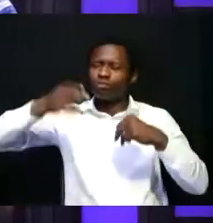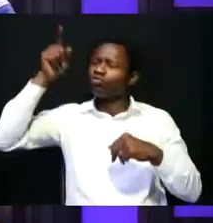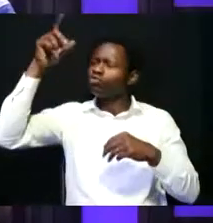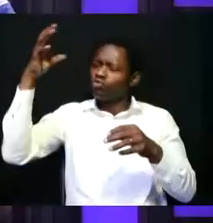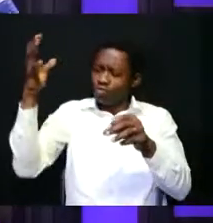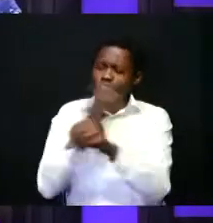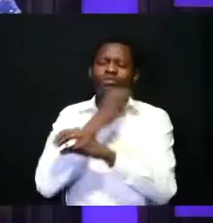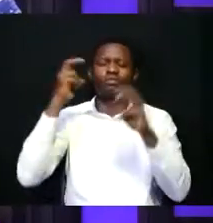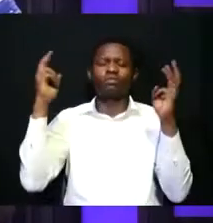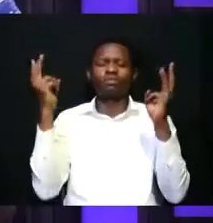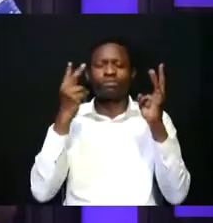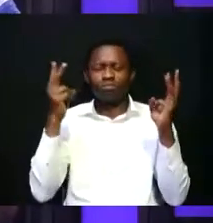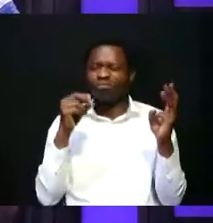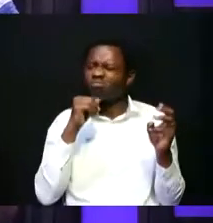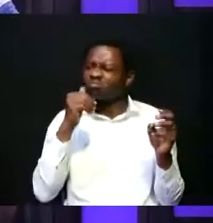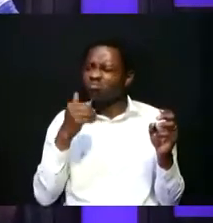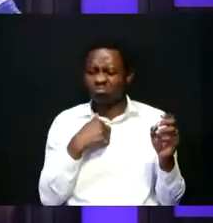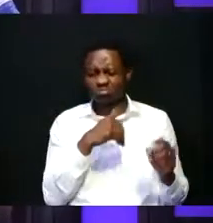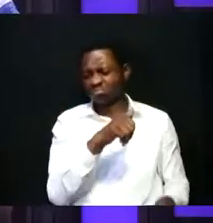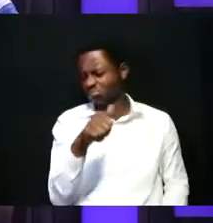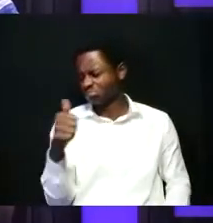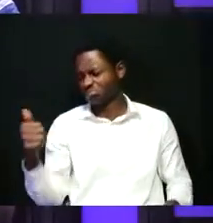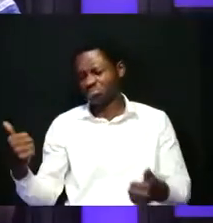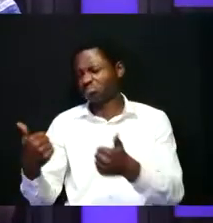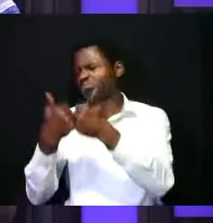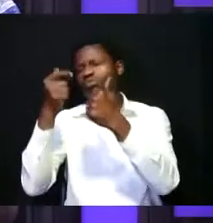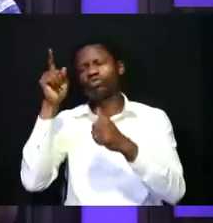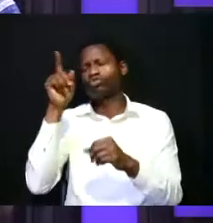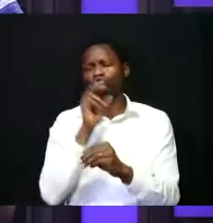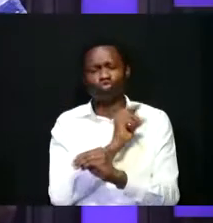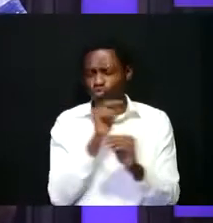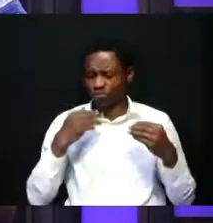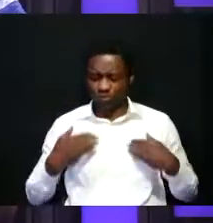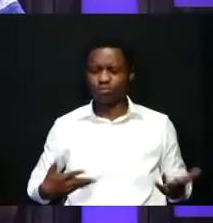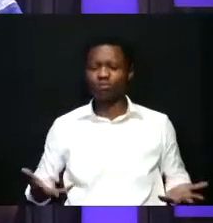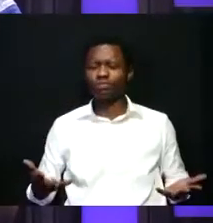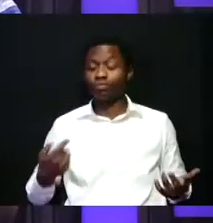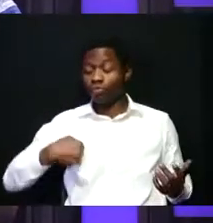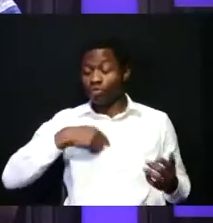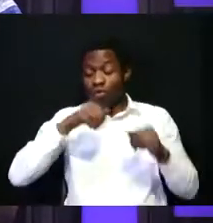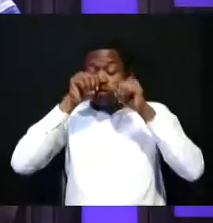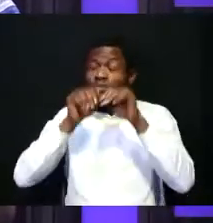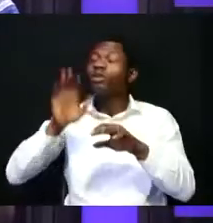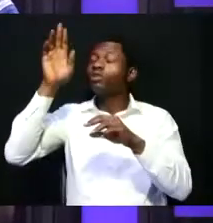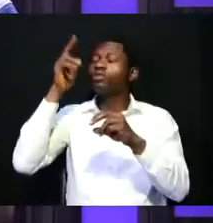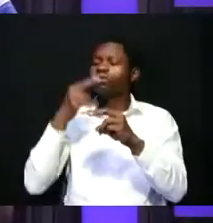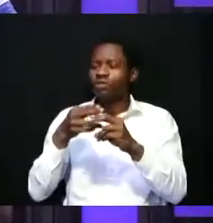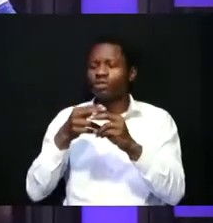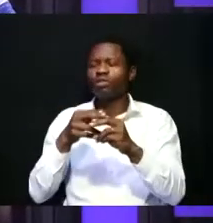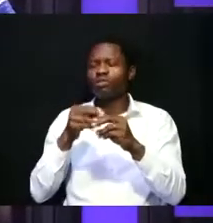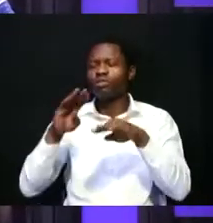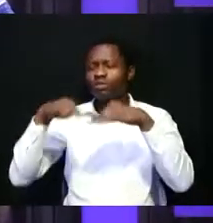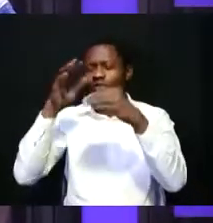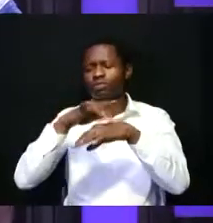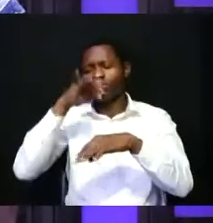victory, Father God. There is none that can contend with you. There is none that can compare to you. We bless your name, O God. We give you all the glory and